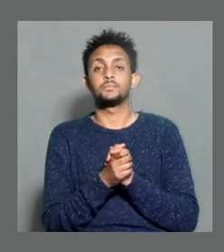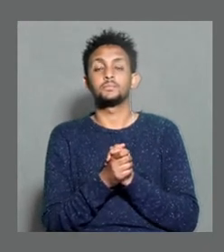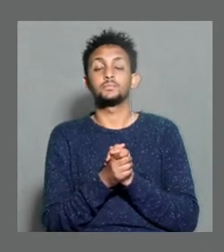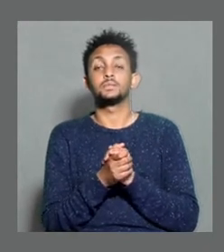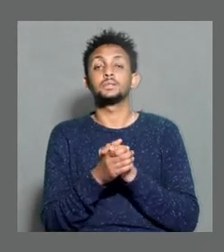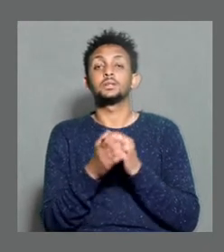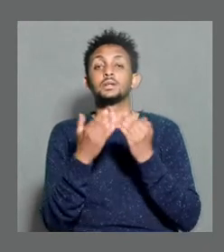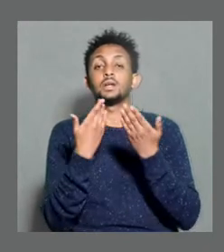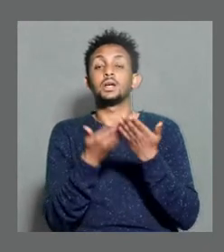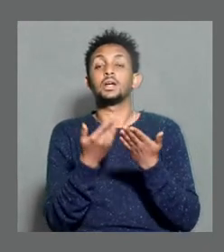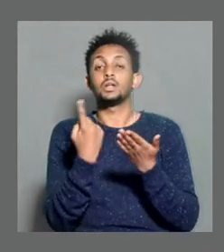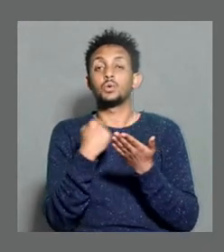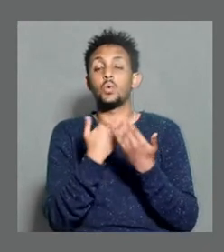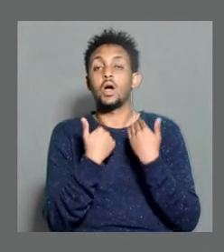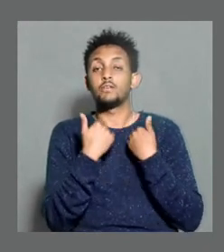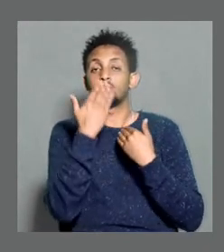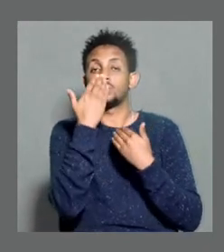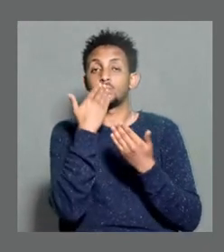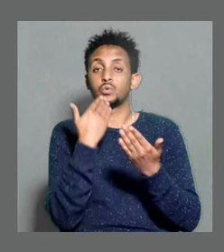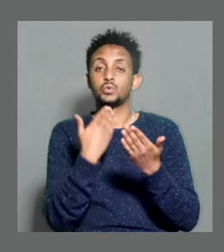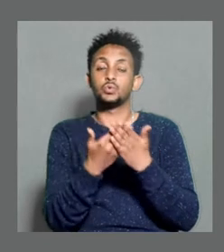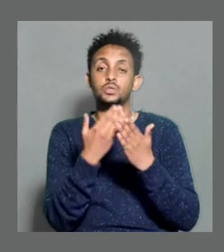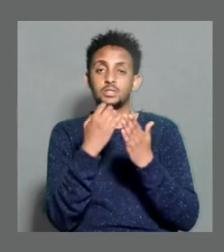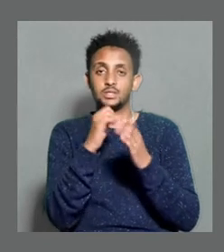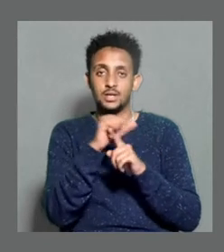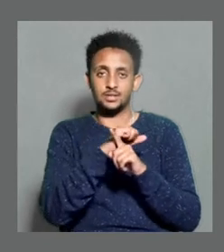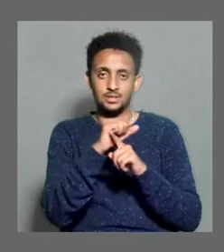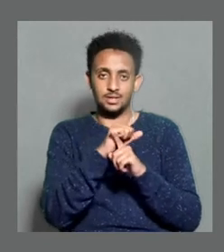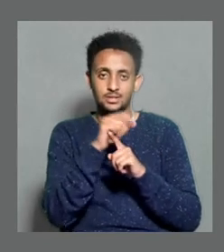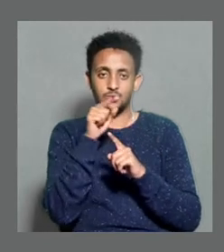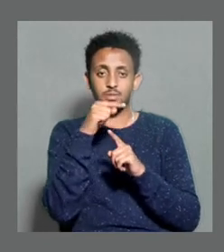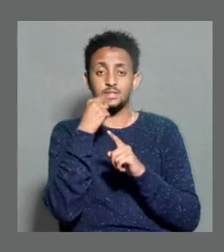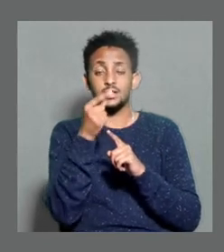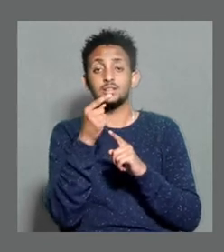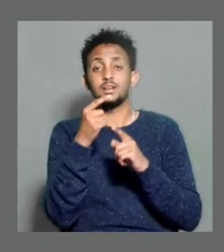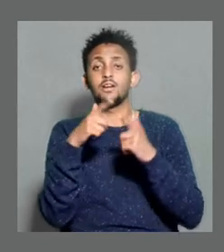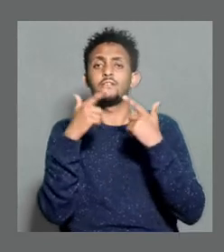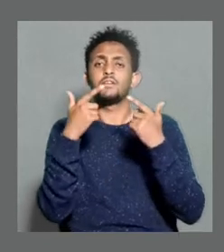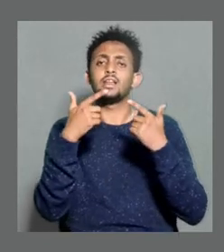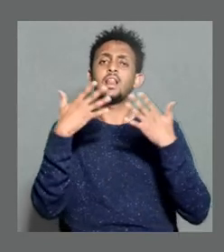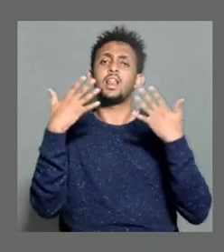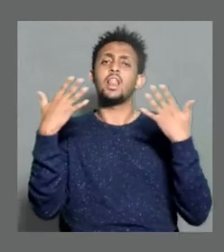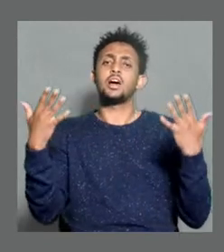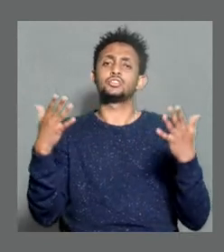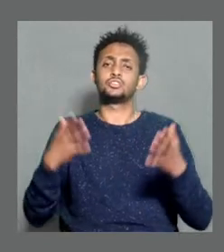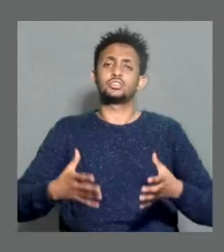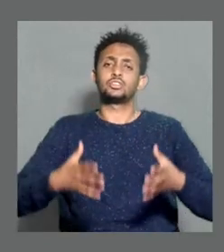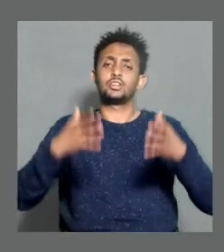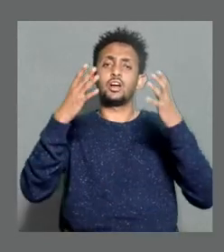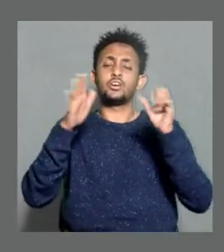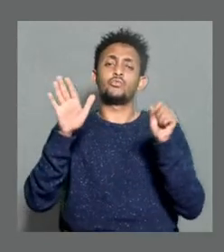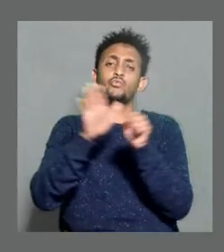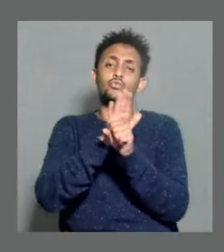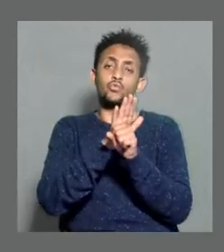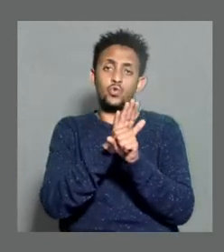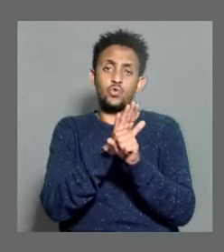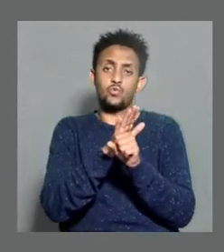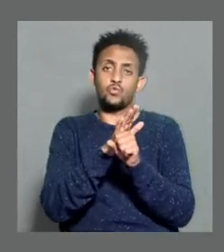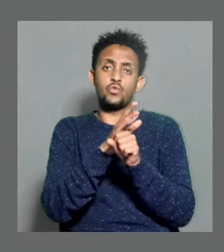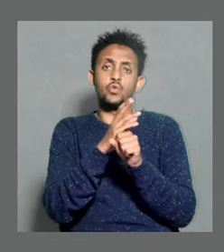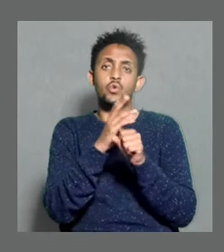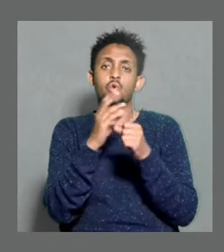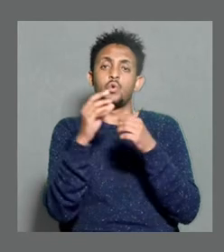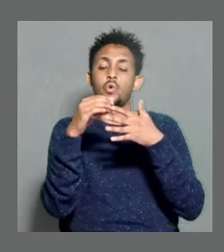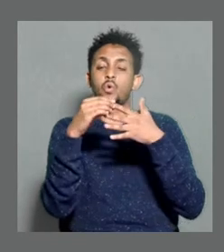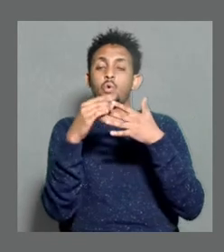And here, we'd have one good exercise, and it says a very large open tank is full of oil.